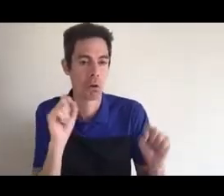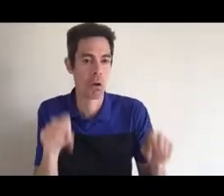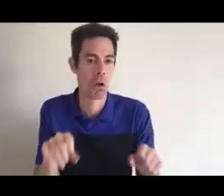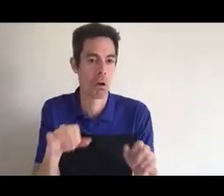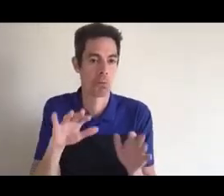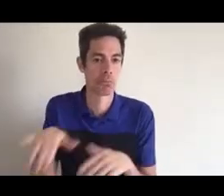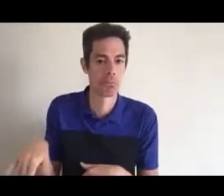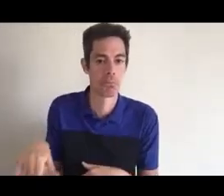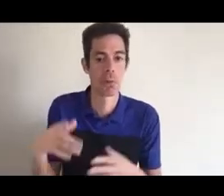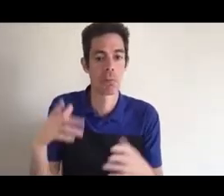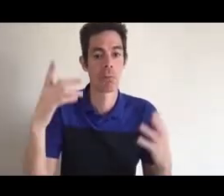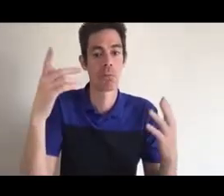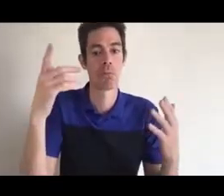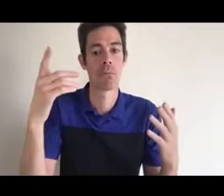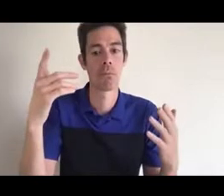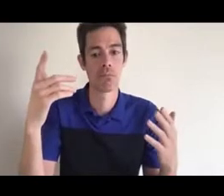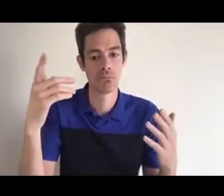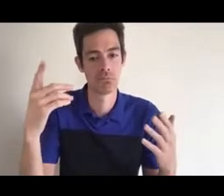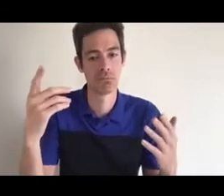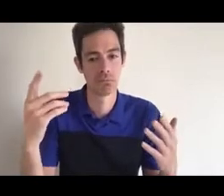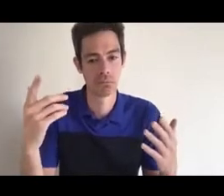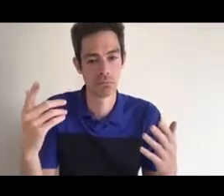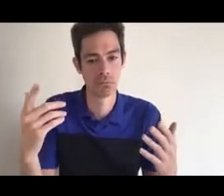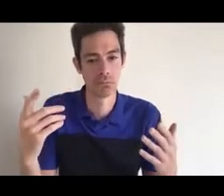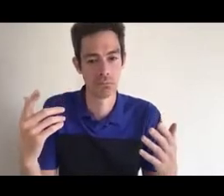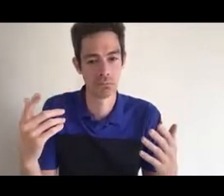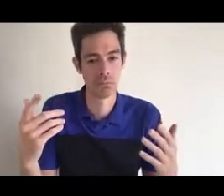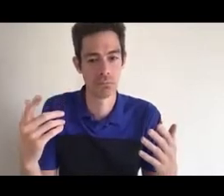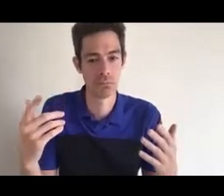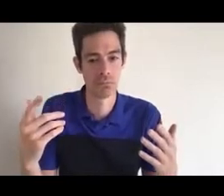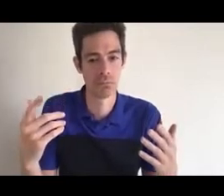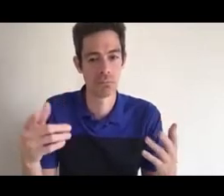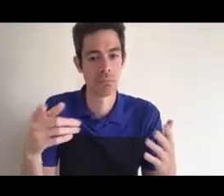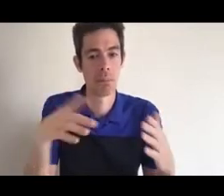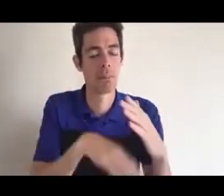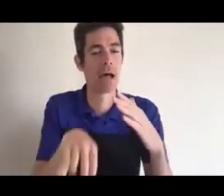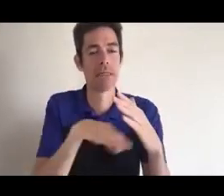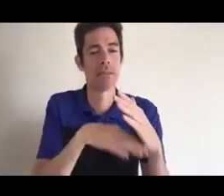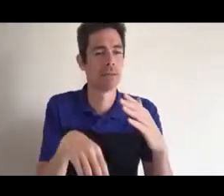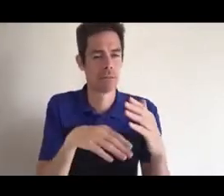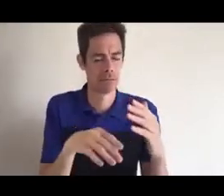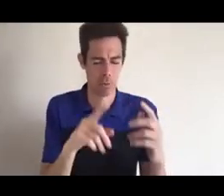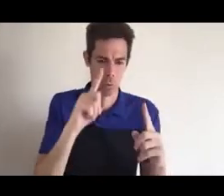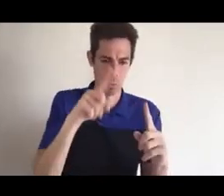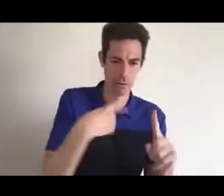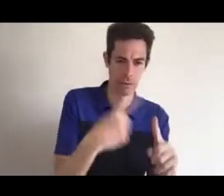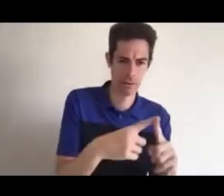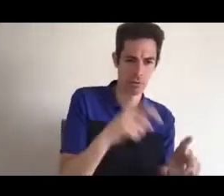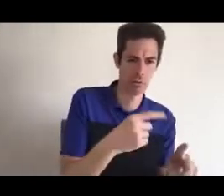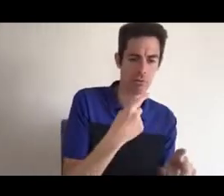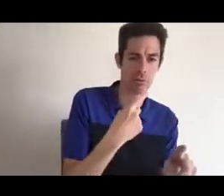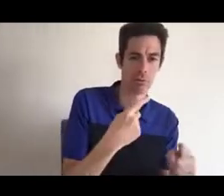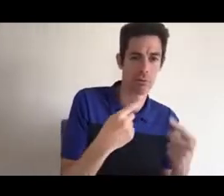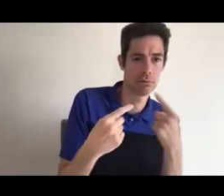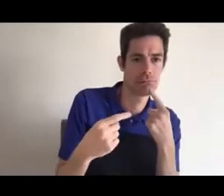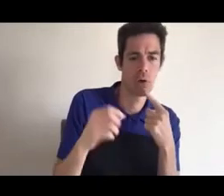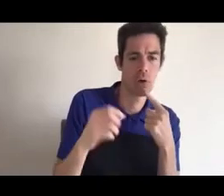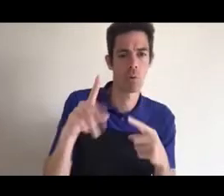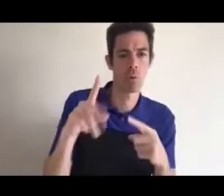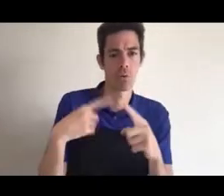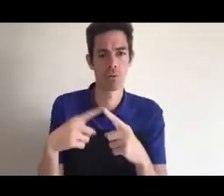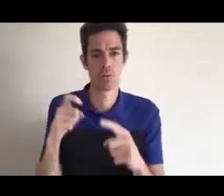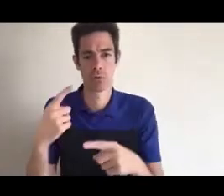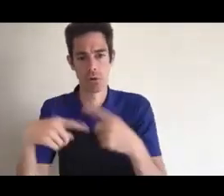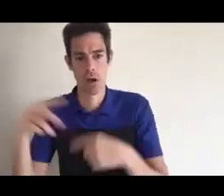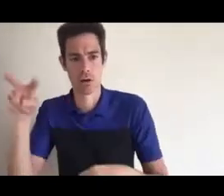have to say any kind of a reaction. It's just that they're saying this. So basically, when